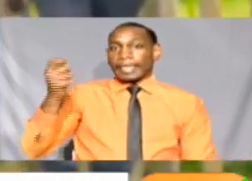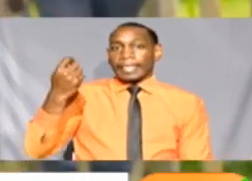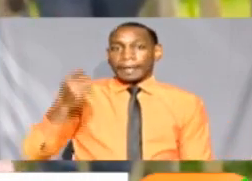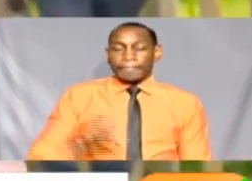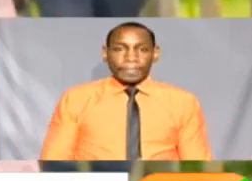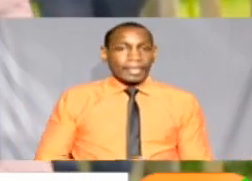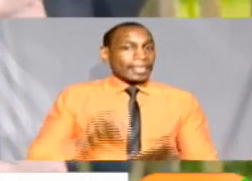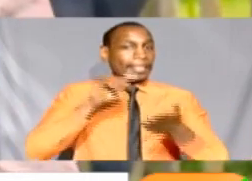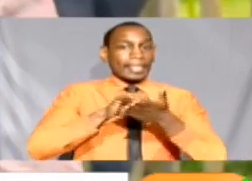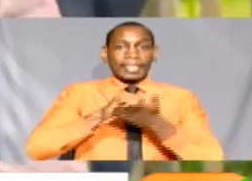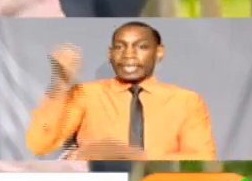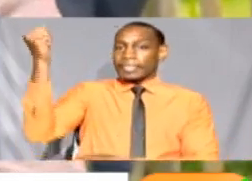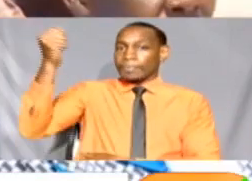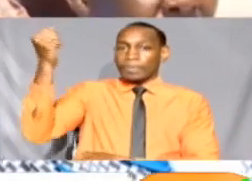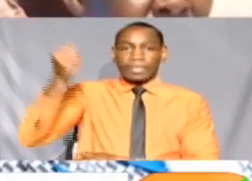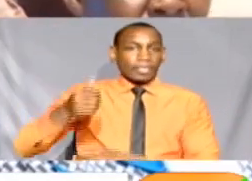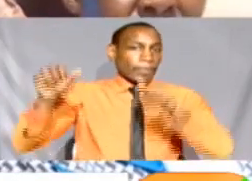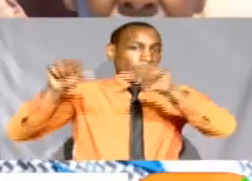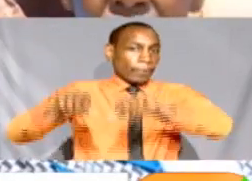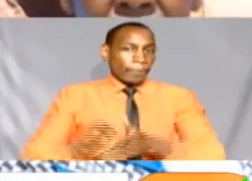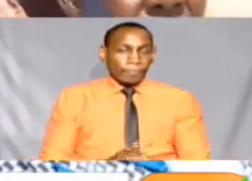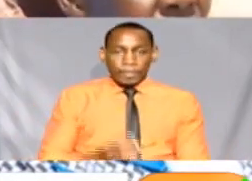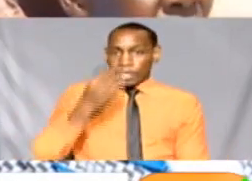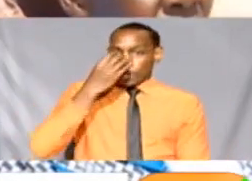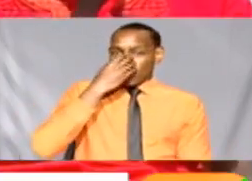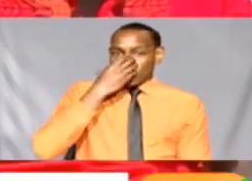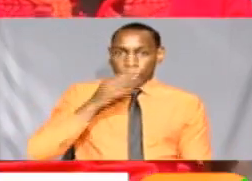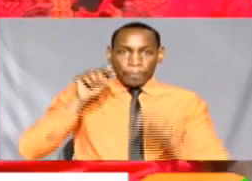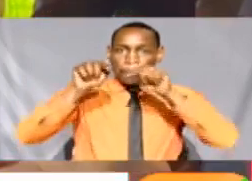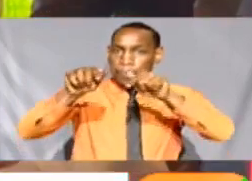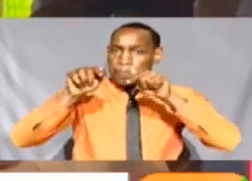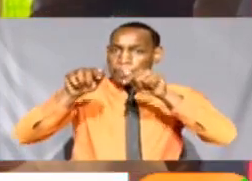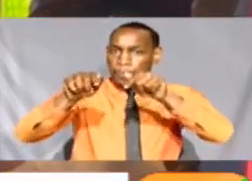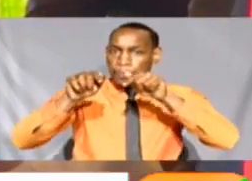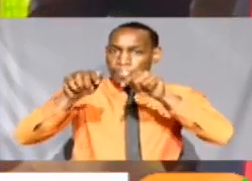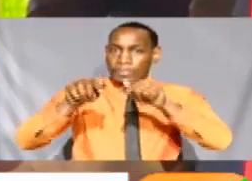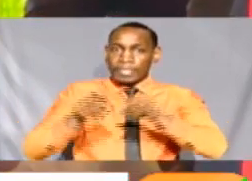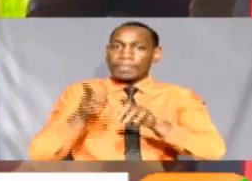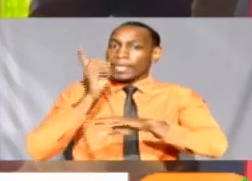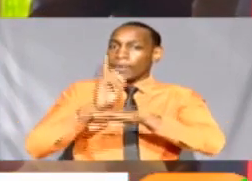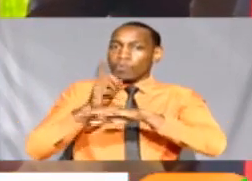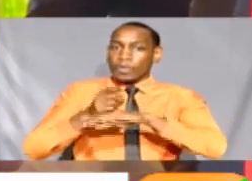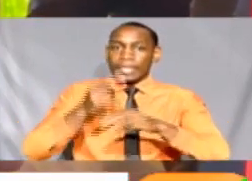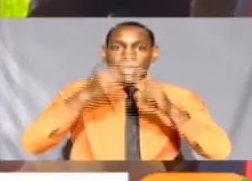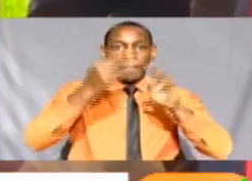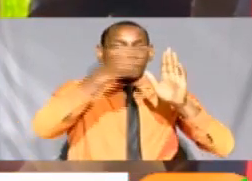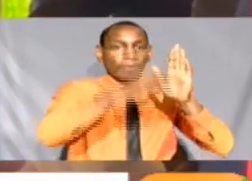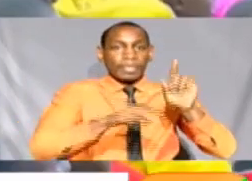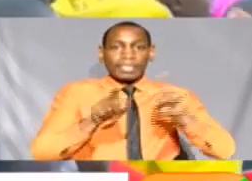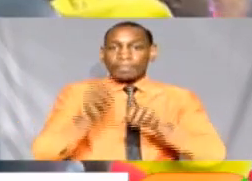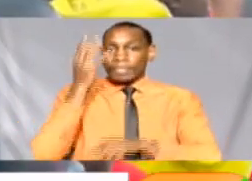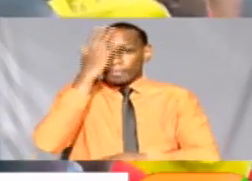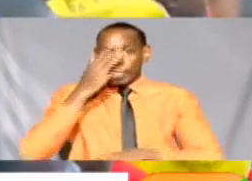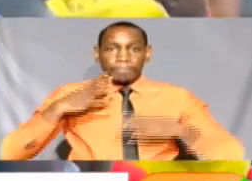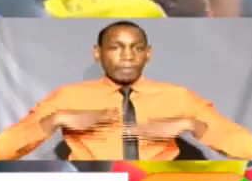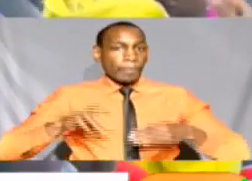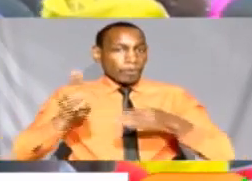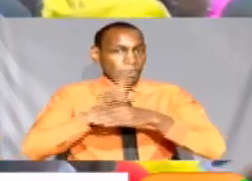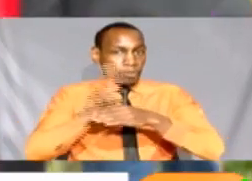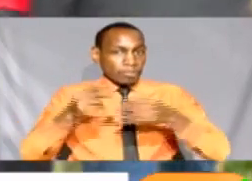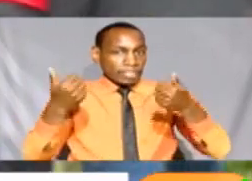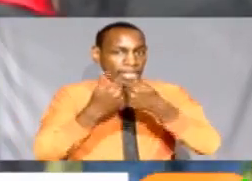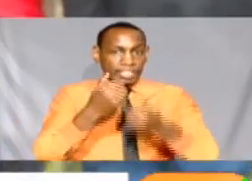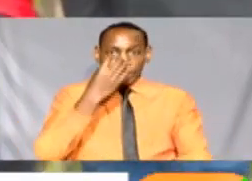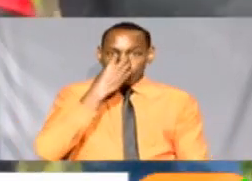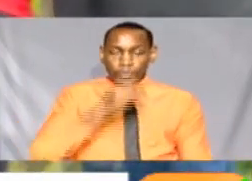Kenya. Hiyo ni siasa duni. Ruto going out guns blazing, threatening to name and shame those allegedly being used against